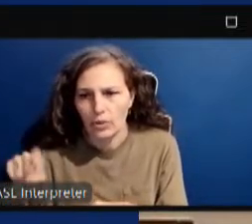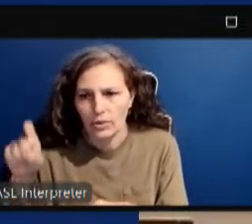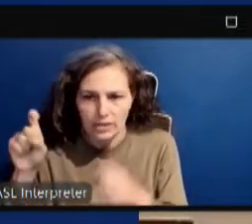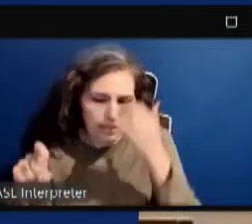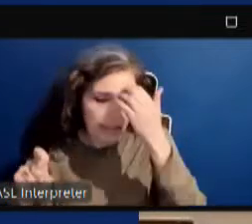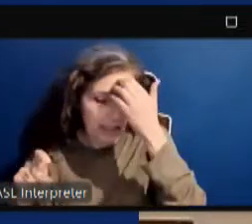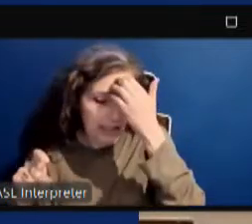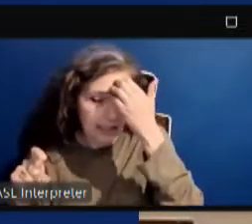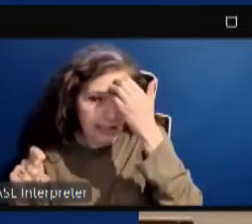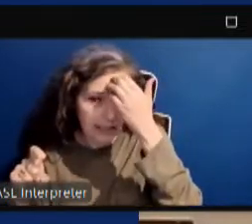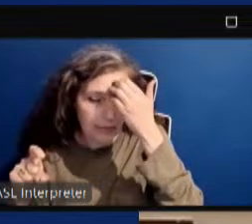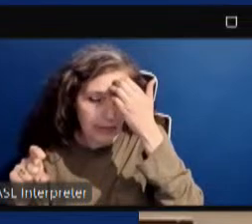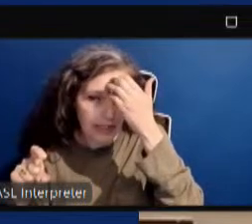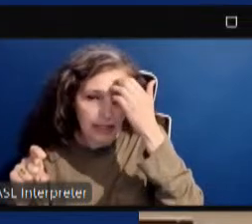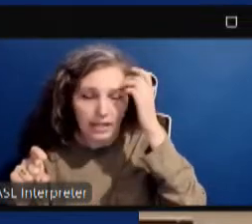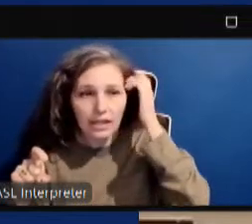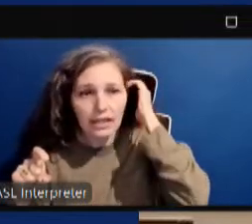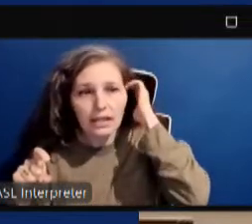be